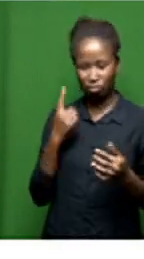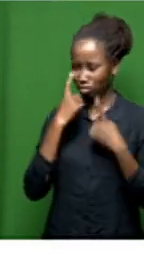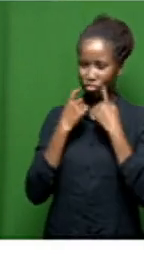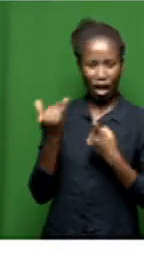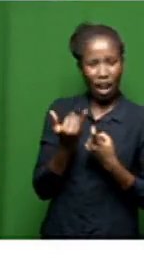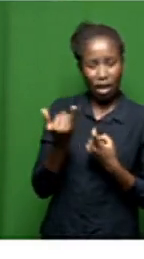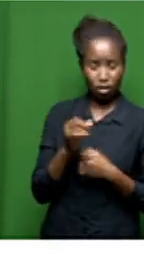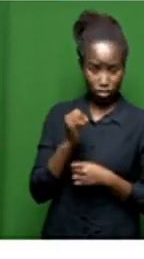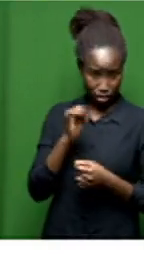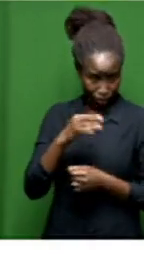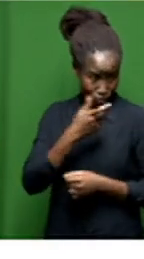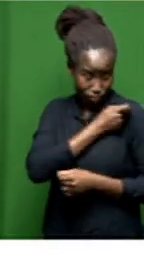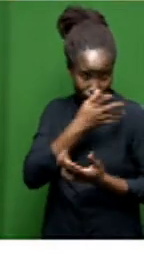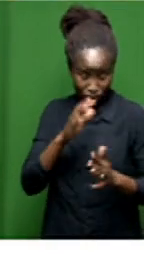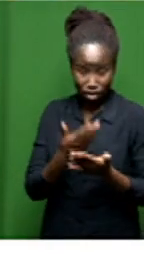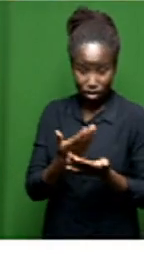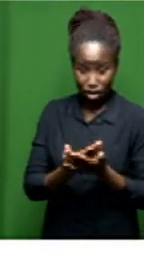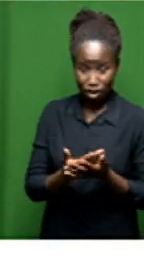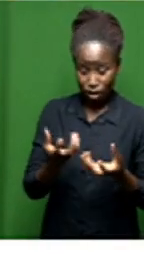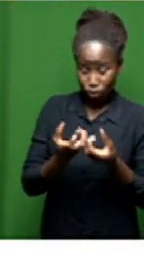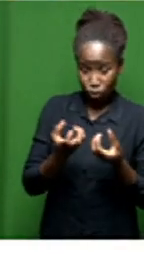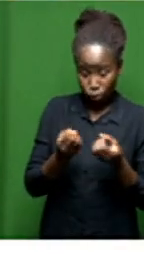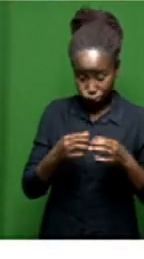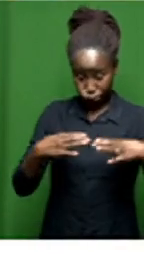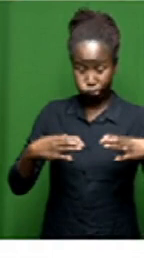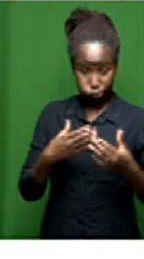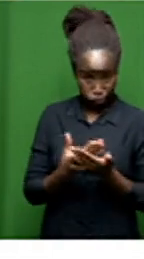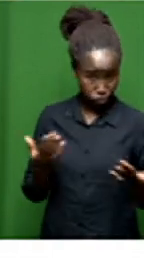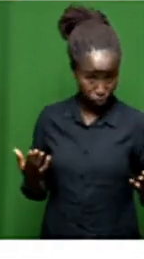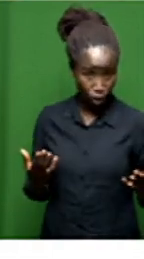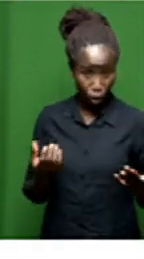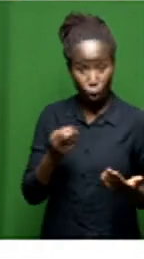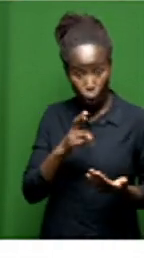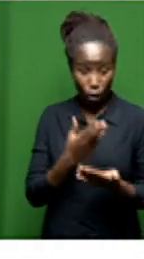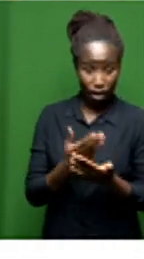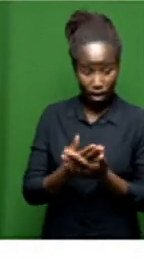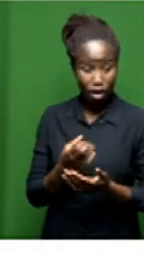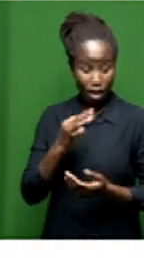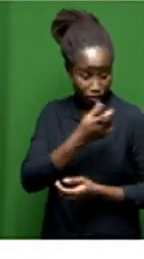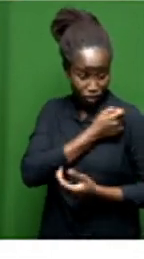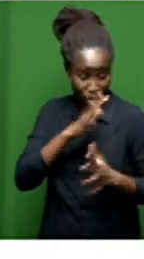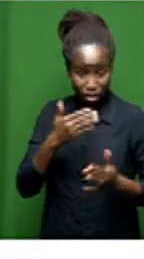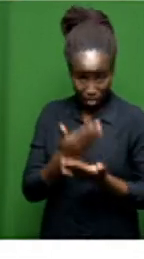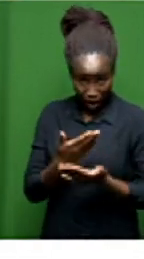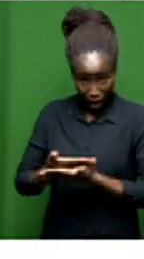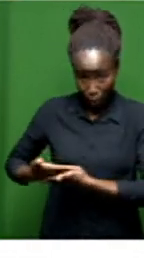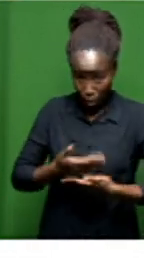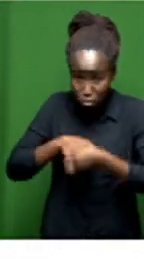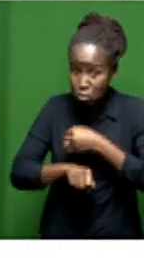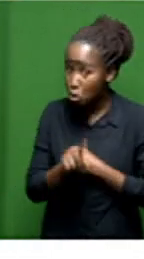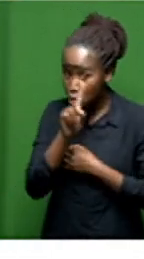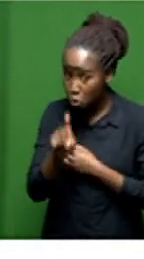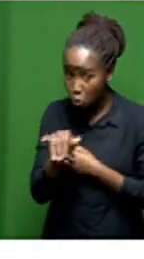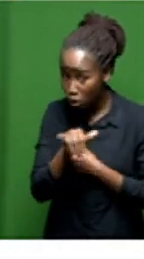we will have something called impotence. We will not be able to reproduce. And these are genuine questions. And interaction,